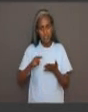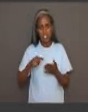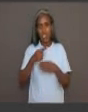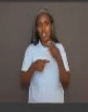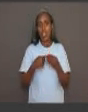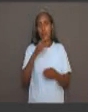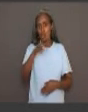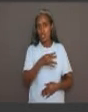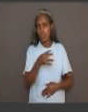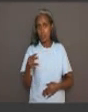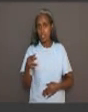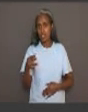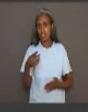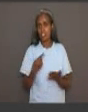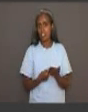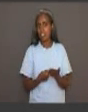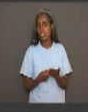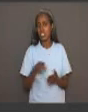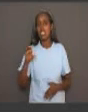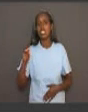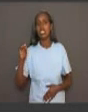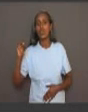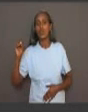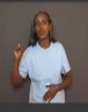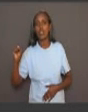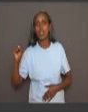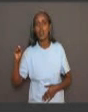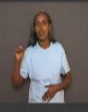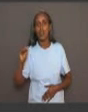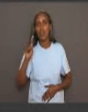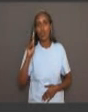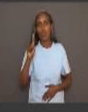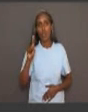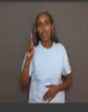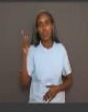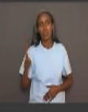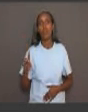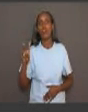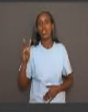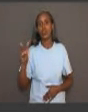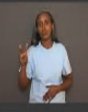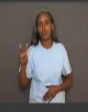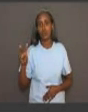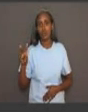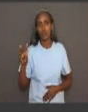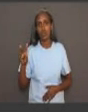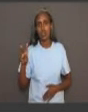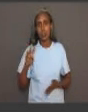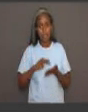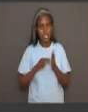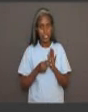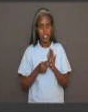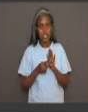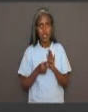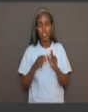A quick check of our tables tells us that a cosine of 1